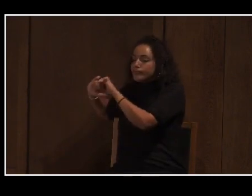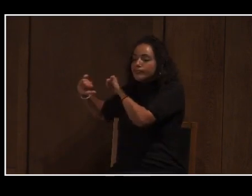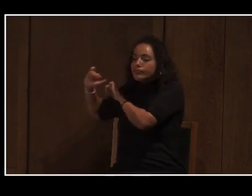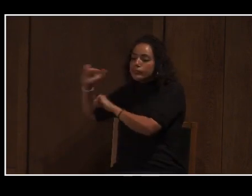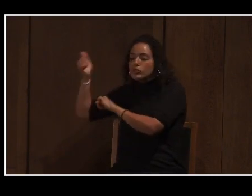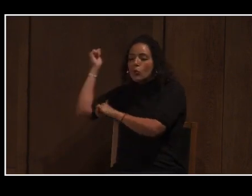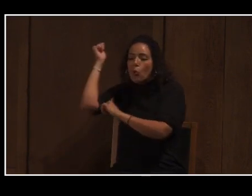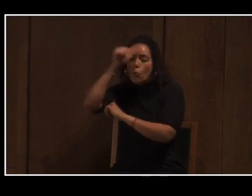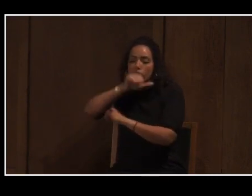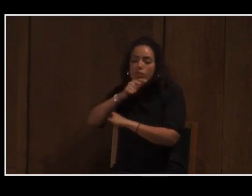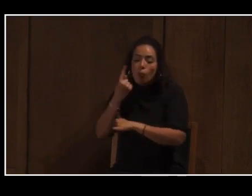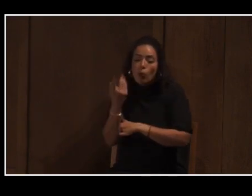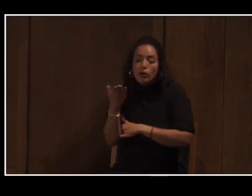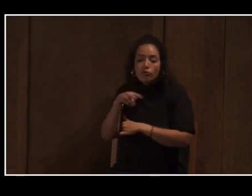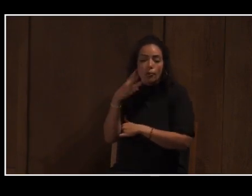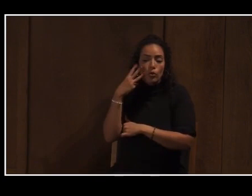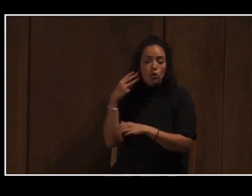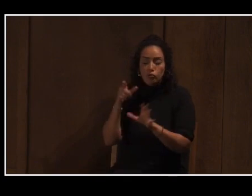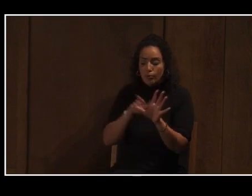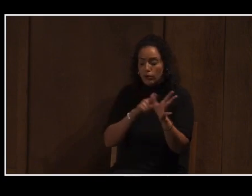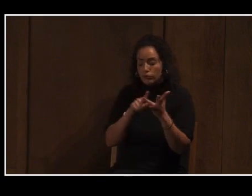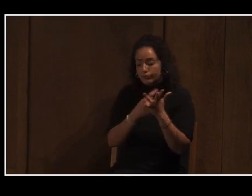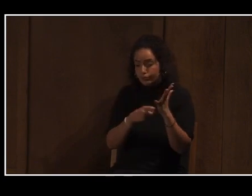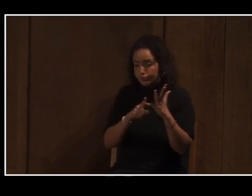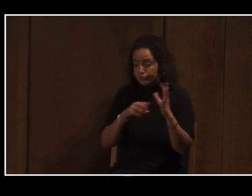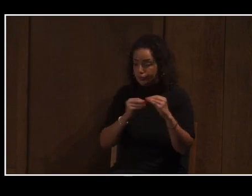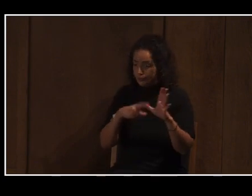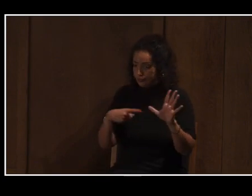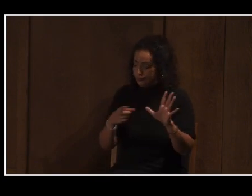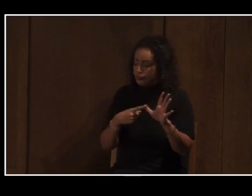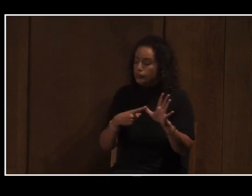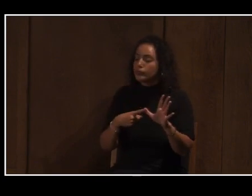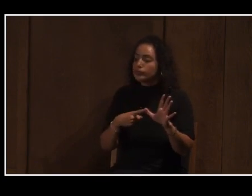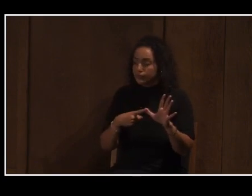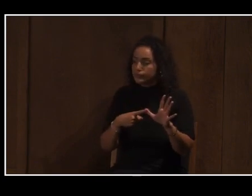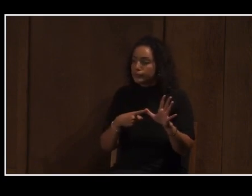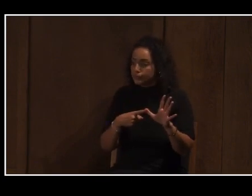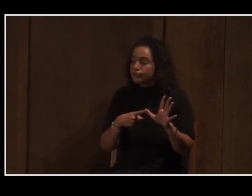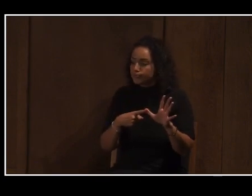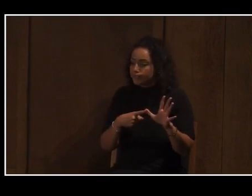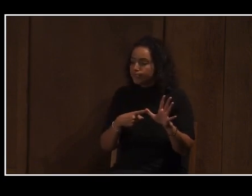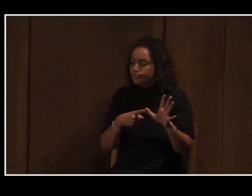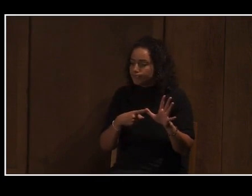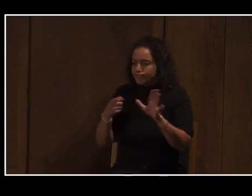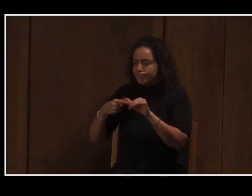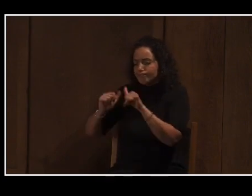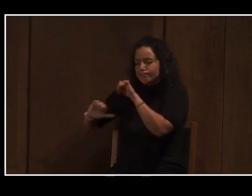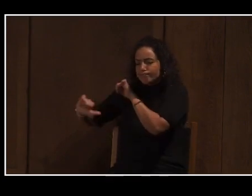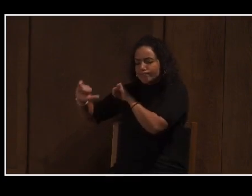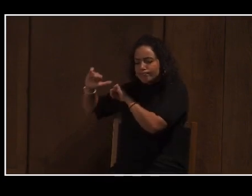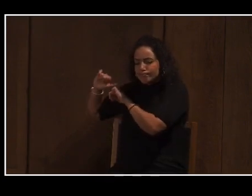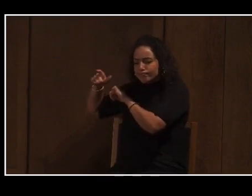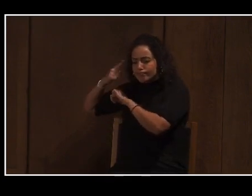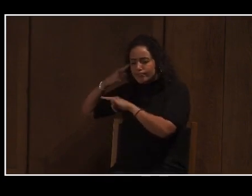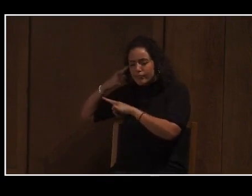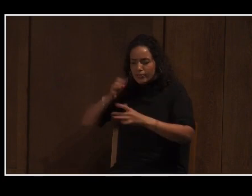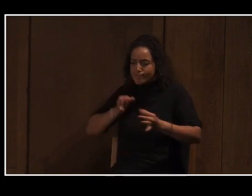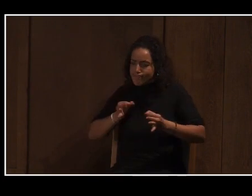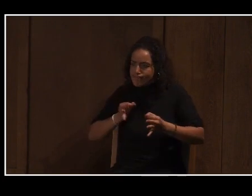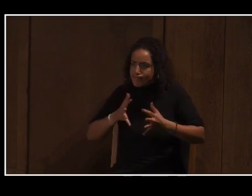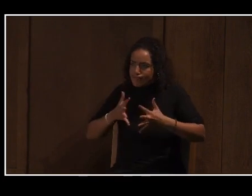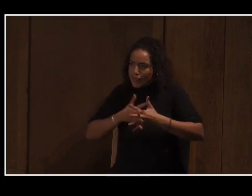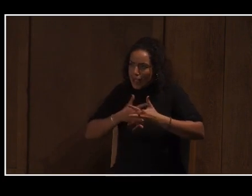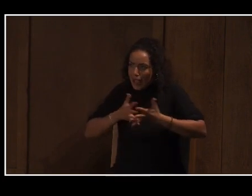An epistemology of undifferentiated space that holds strategies for negotiating cultural trauma,